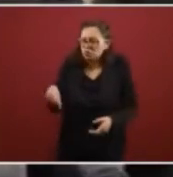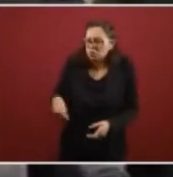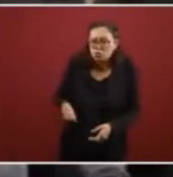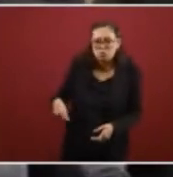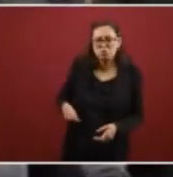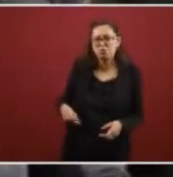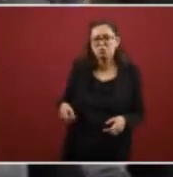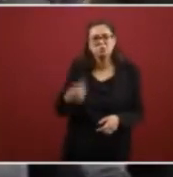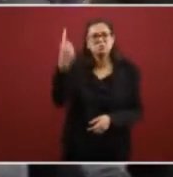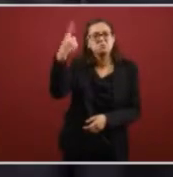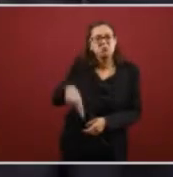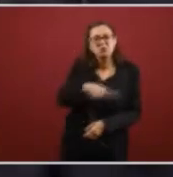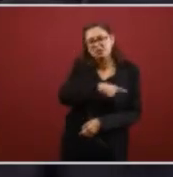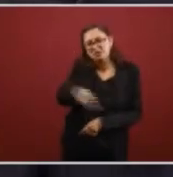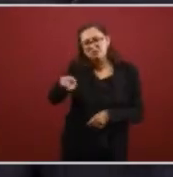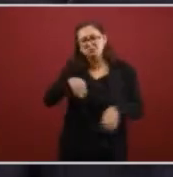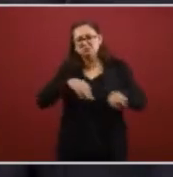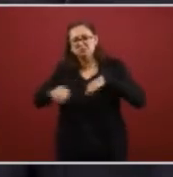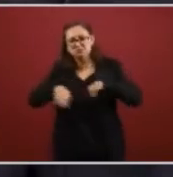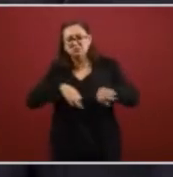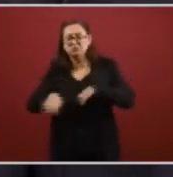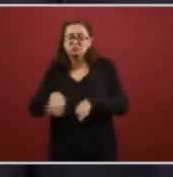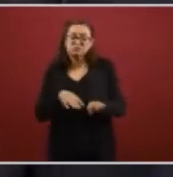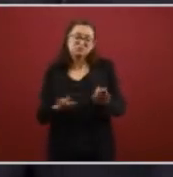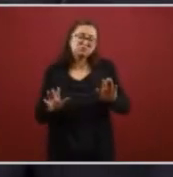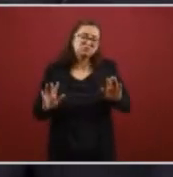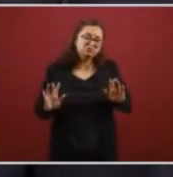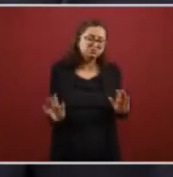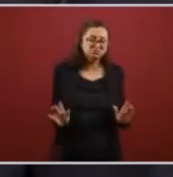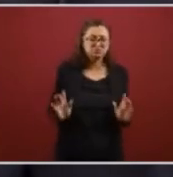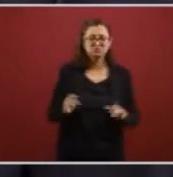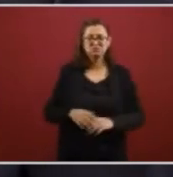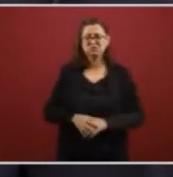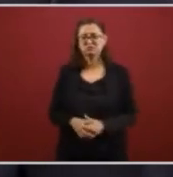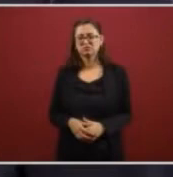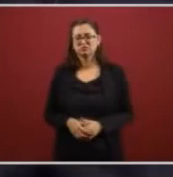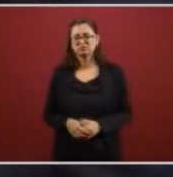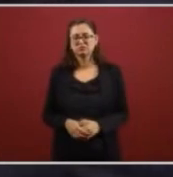have? They go do their jobs.